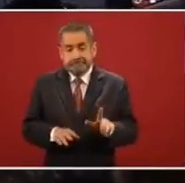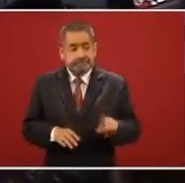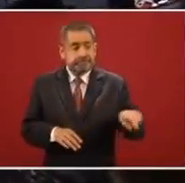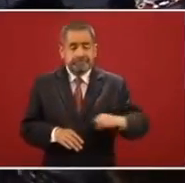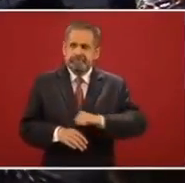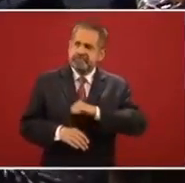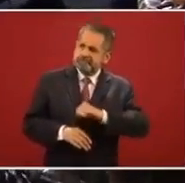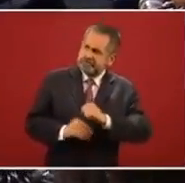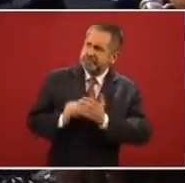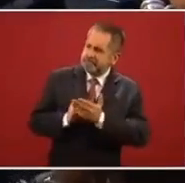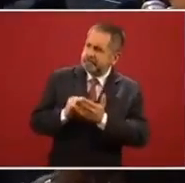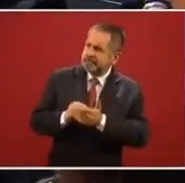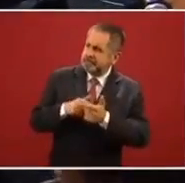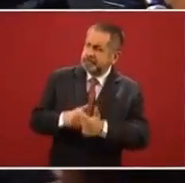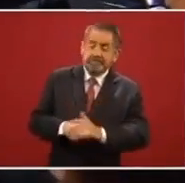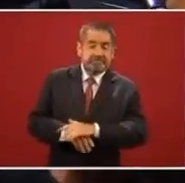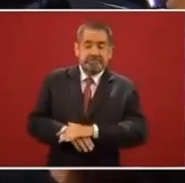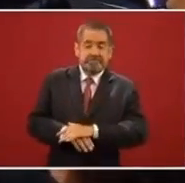resistencias,